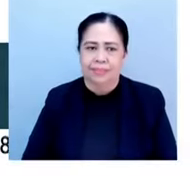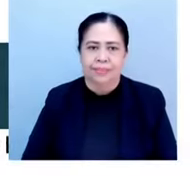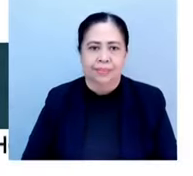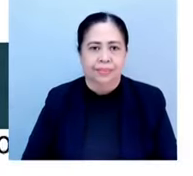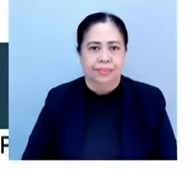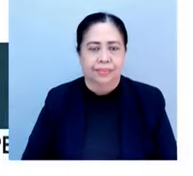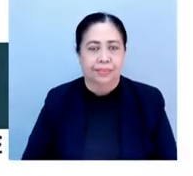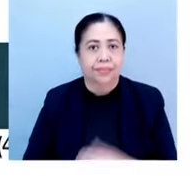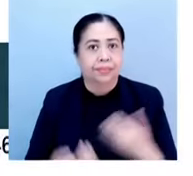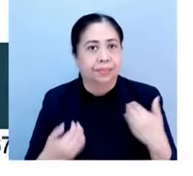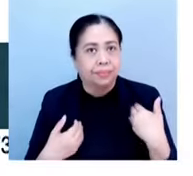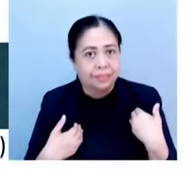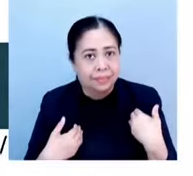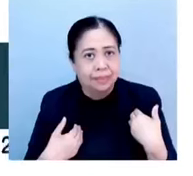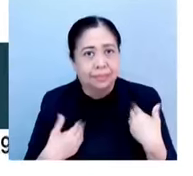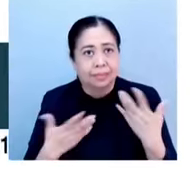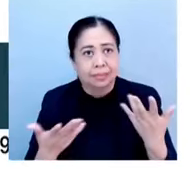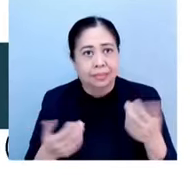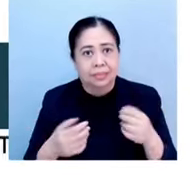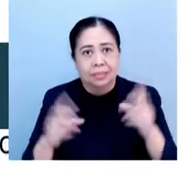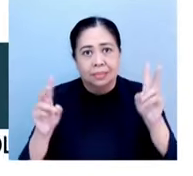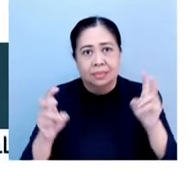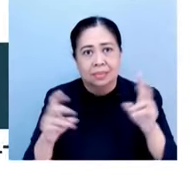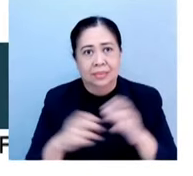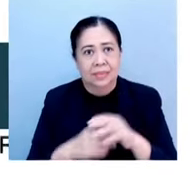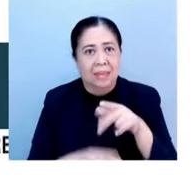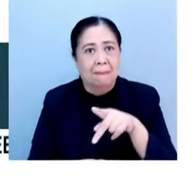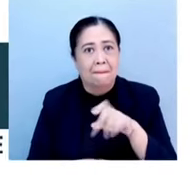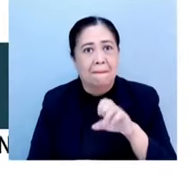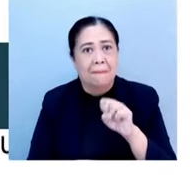There is already what we can call a pest crisis